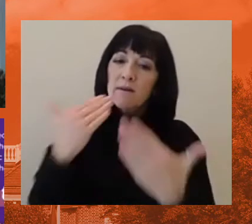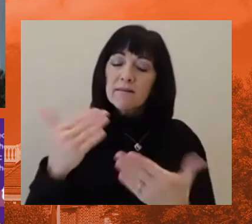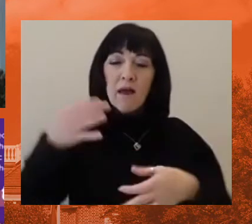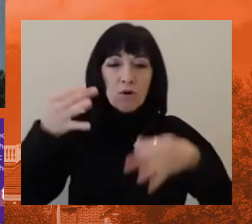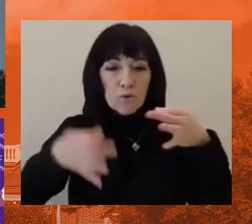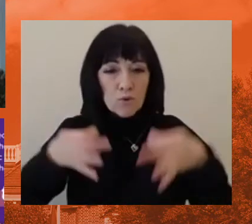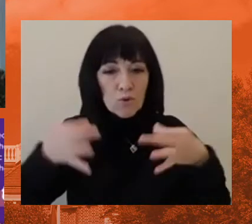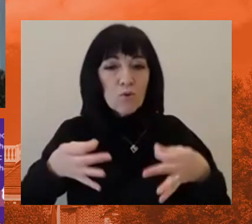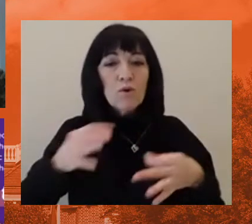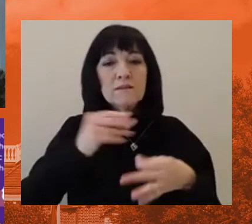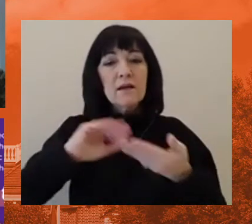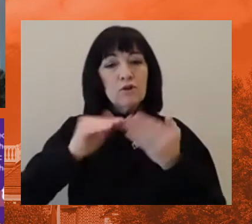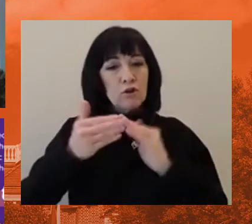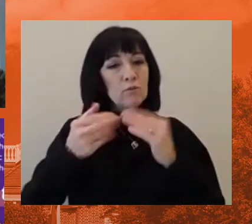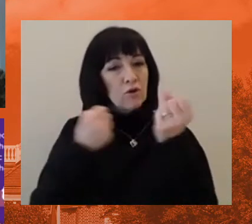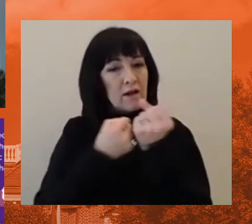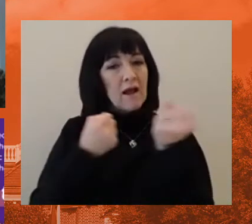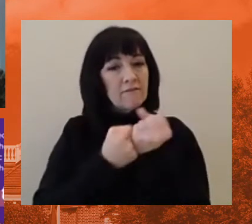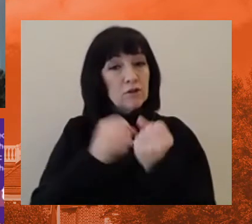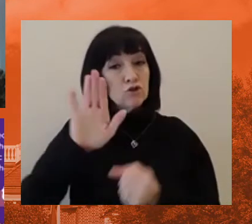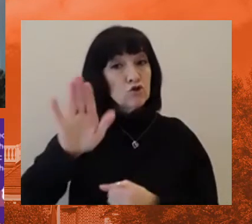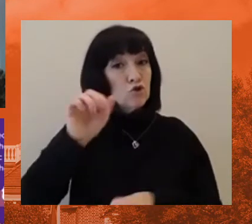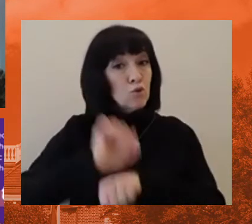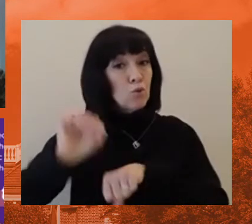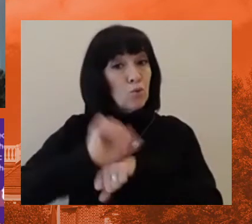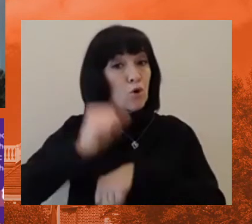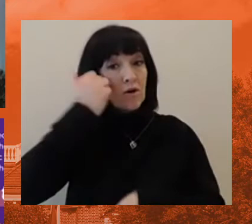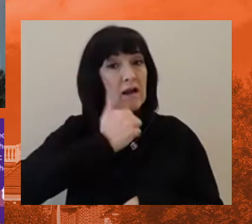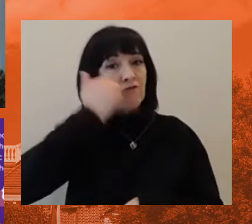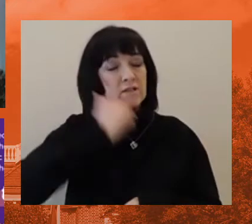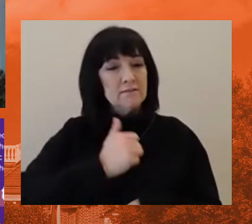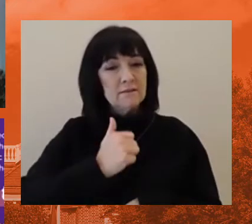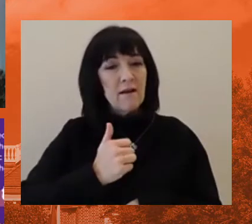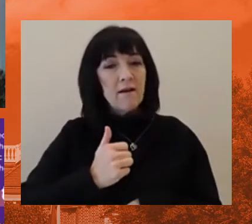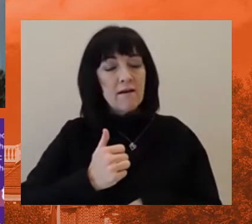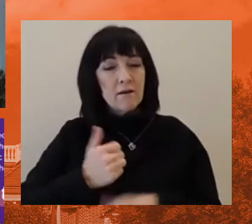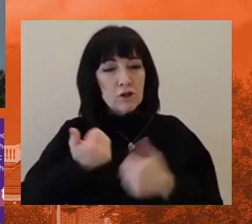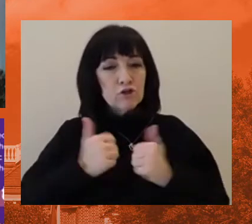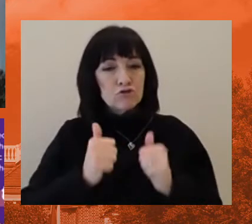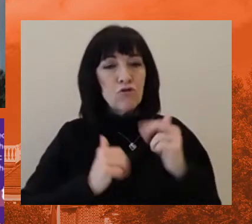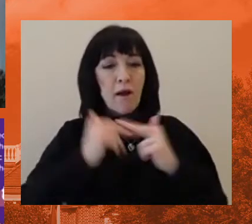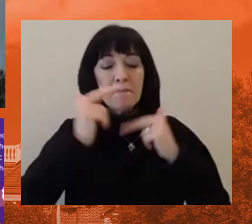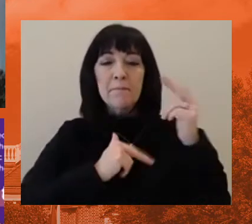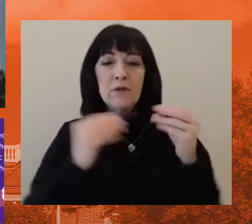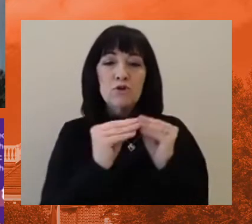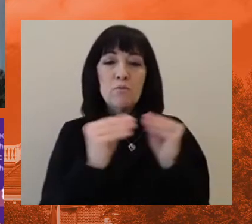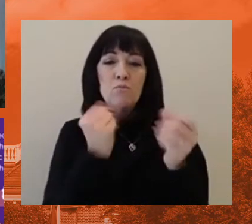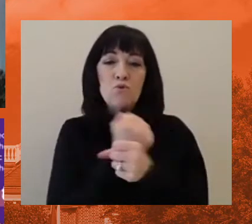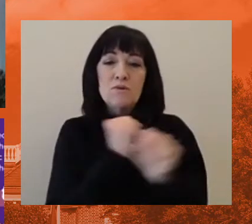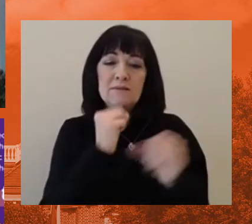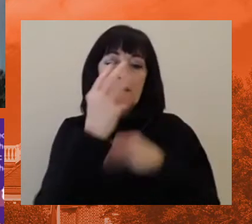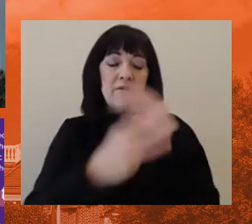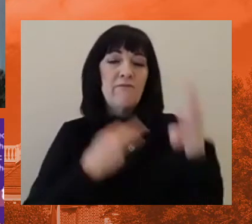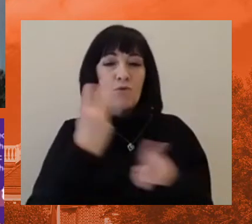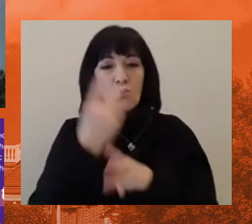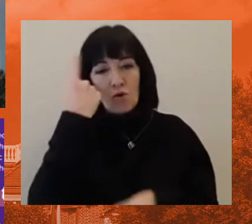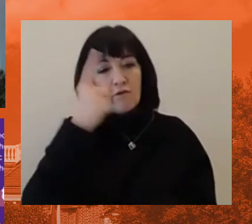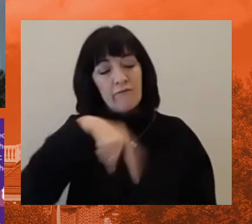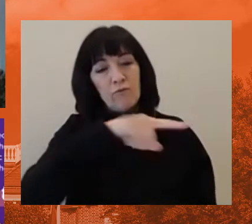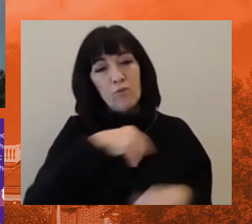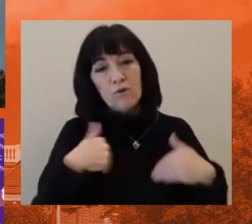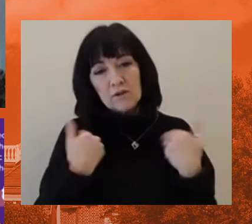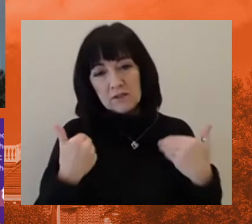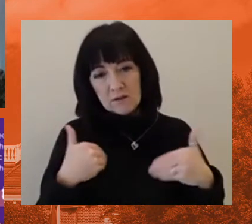the work that you do every day to keep teens safe. And finally, to those who are victims of teen dating violence,